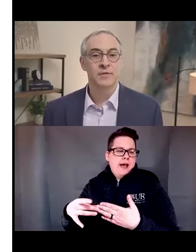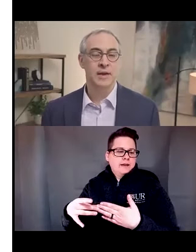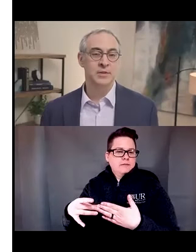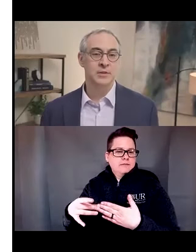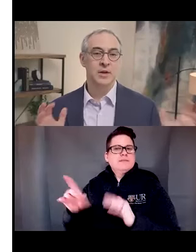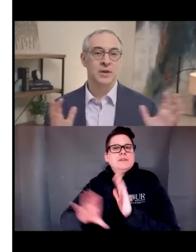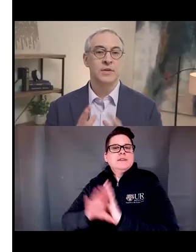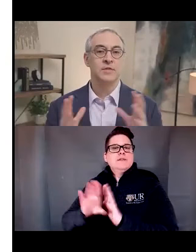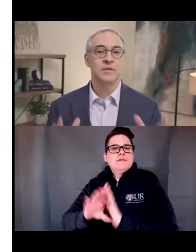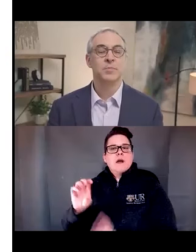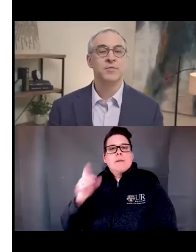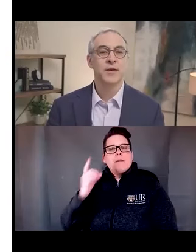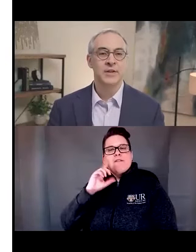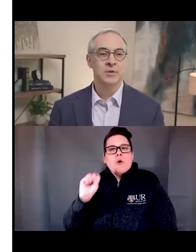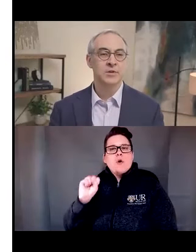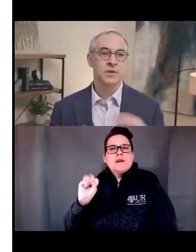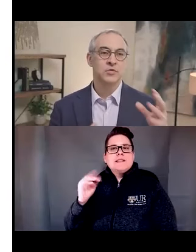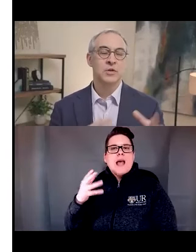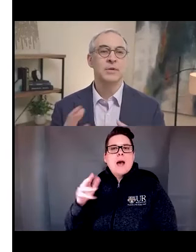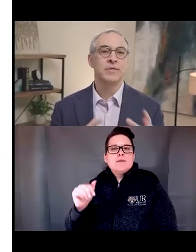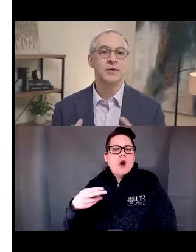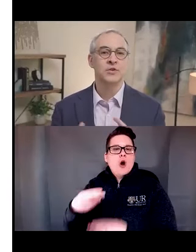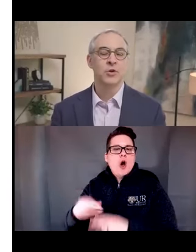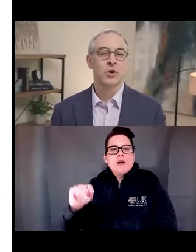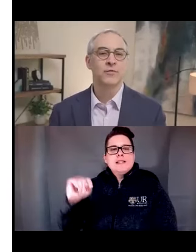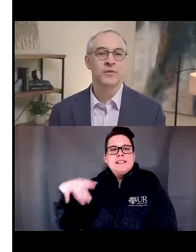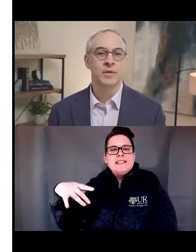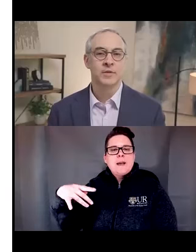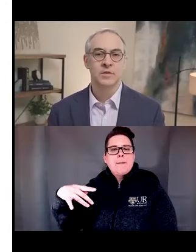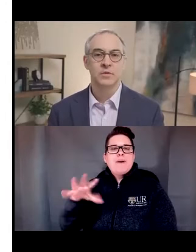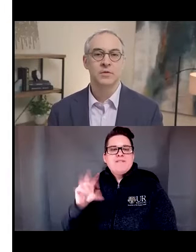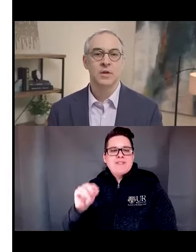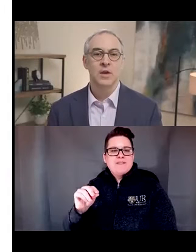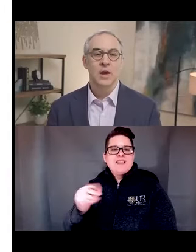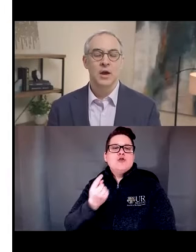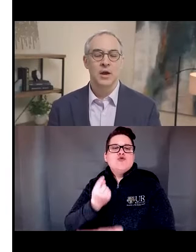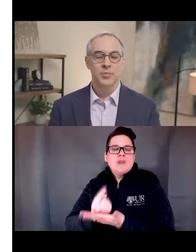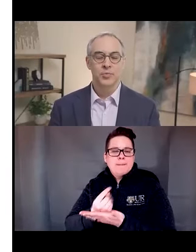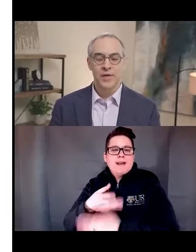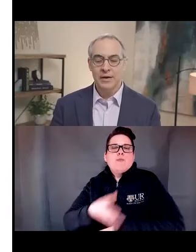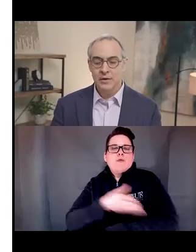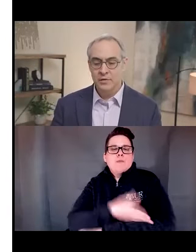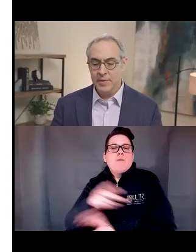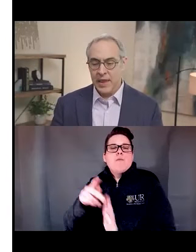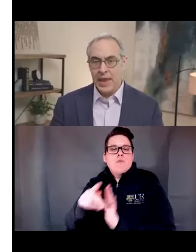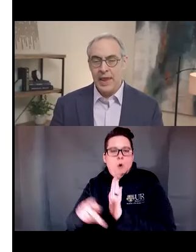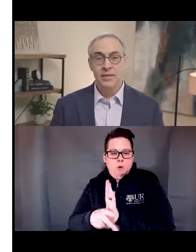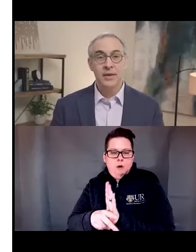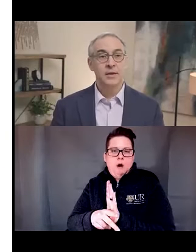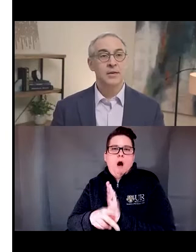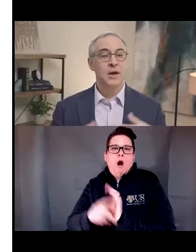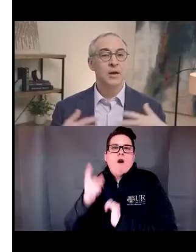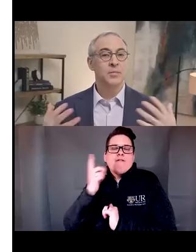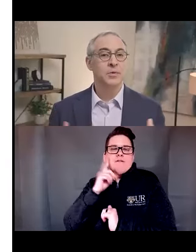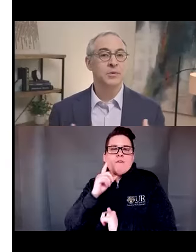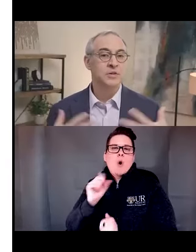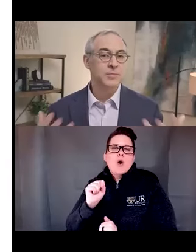development for SAMHSA of this TIP 50, which is a treatment intervention protocol for substance use providers. And